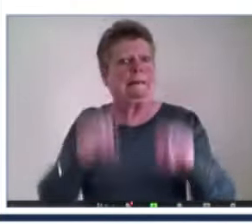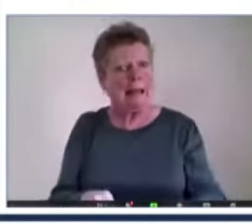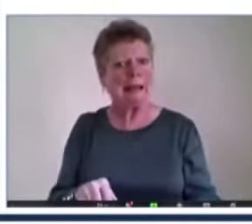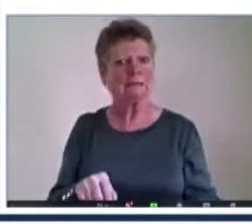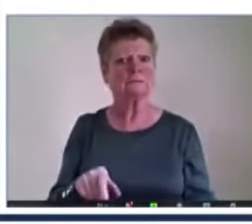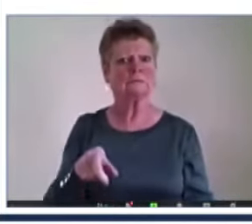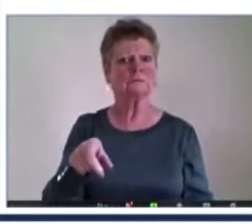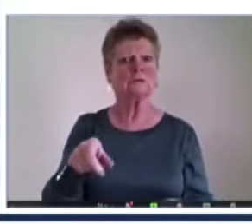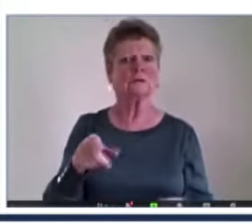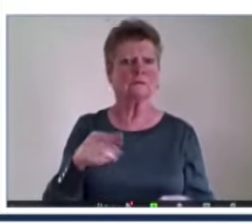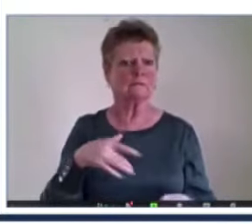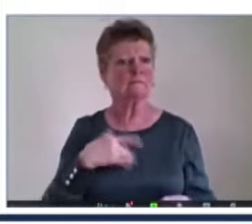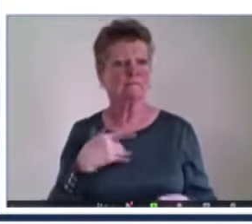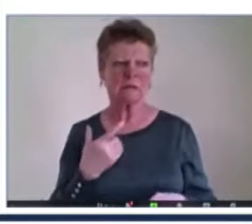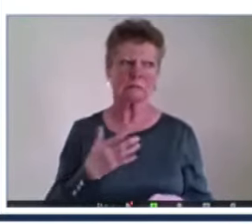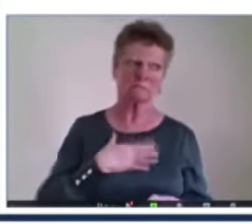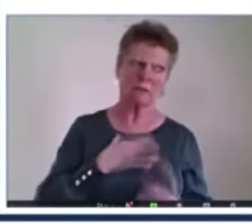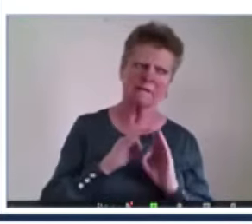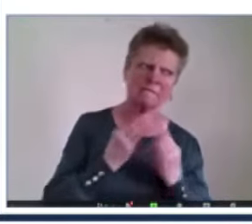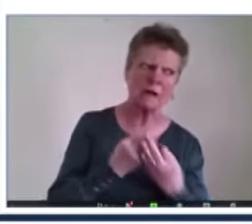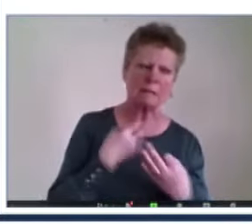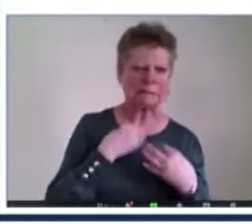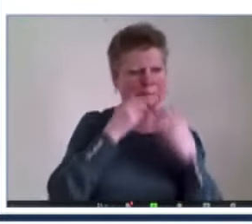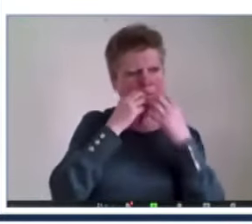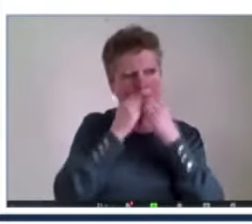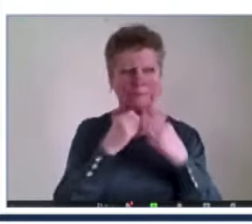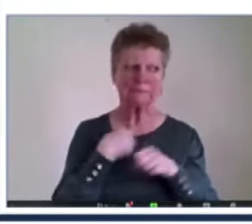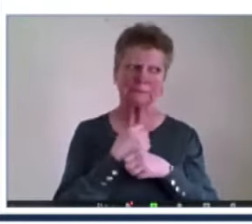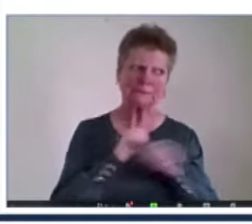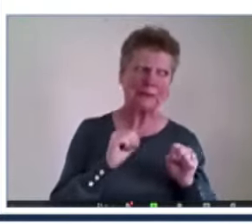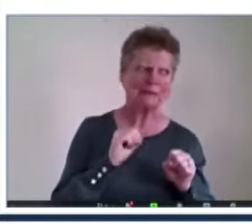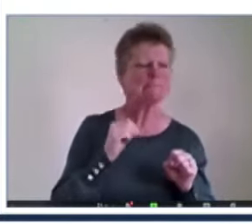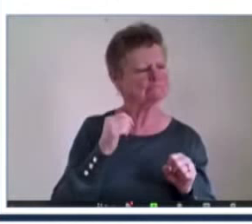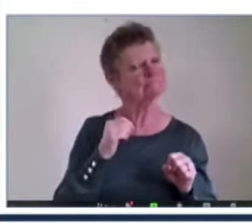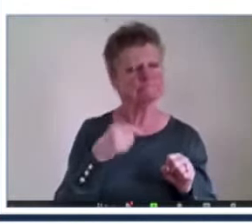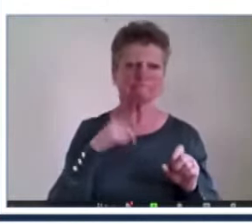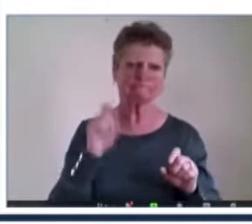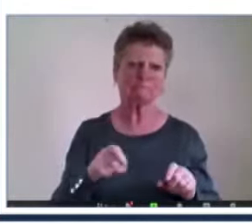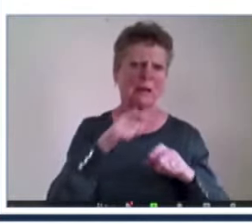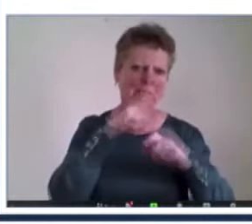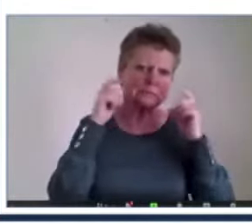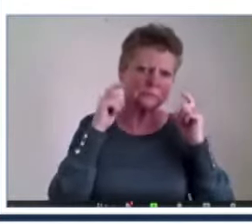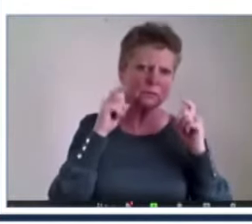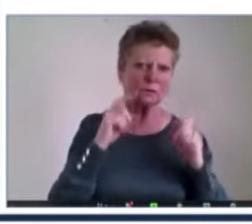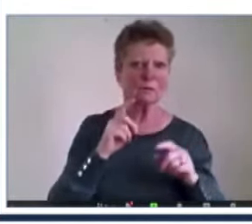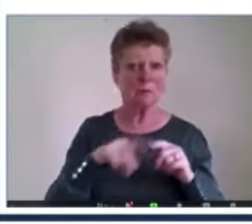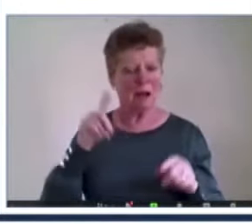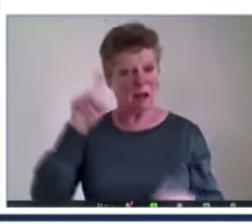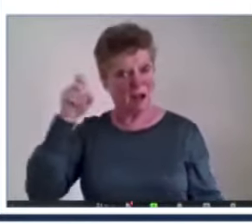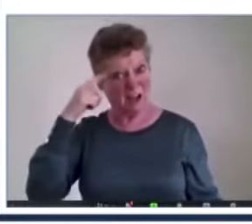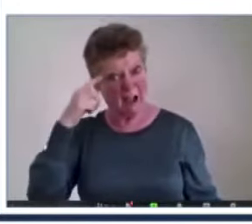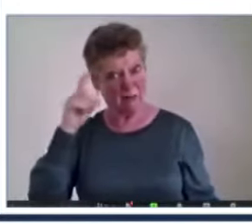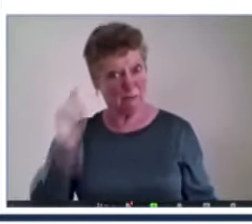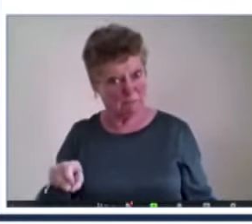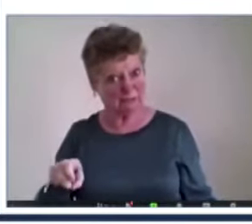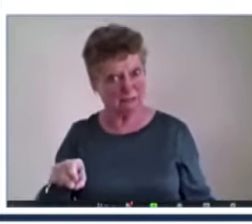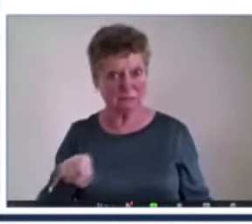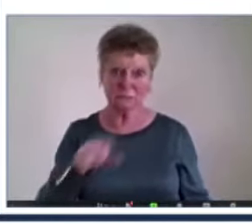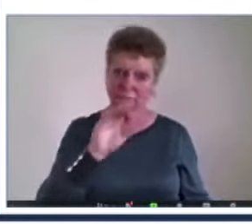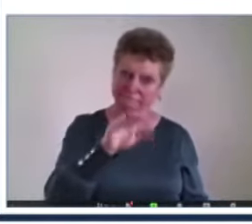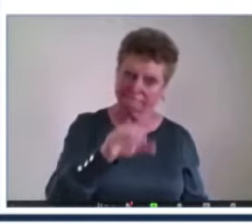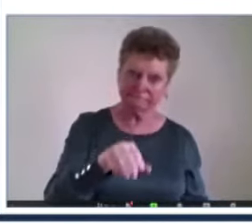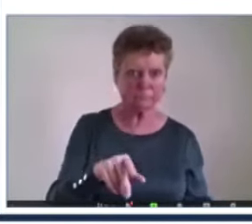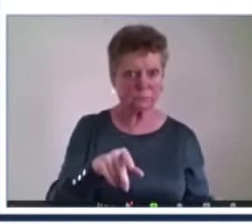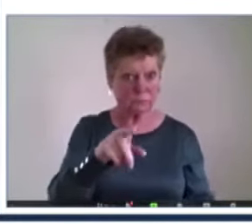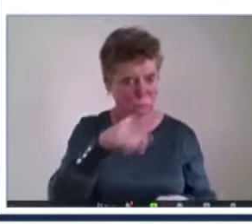necessary to keep their families safe. I just don't think it's necessary any longer for the government to make it illegal to